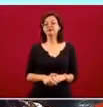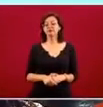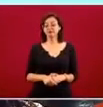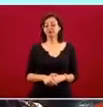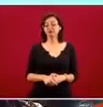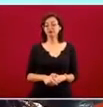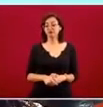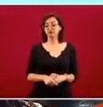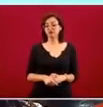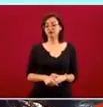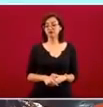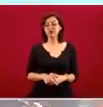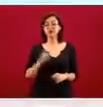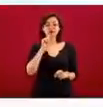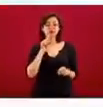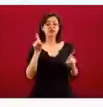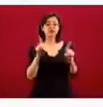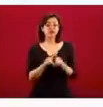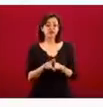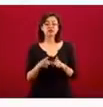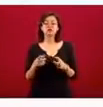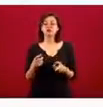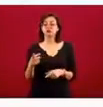COVID infections.